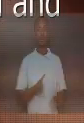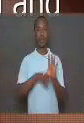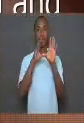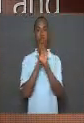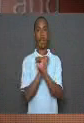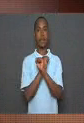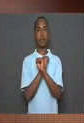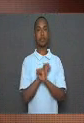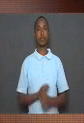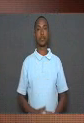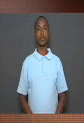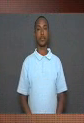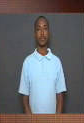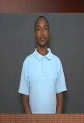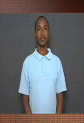Time's up.